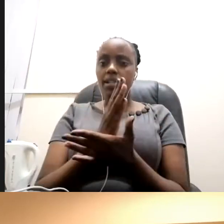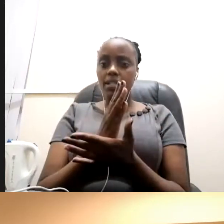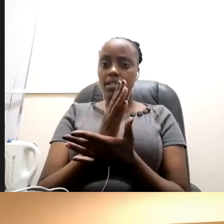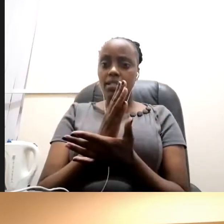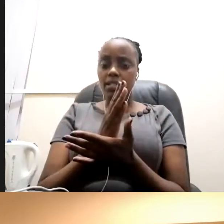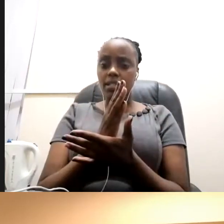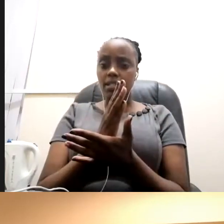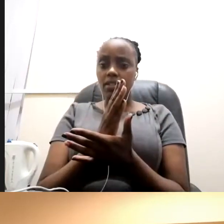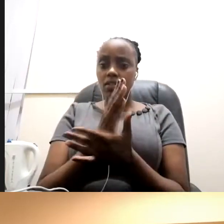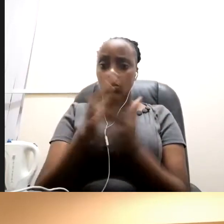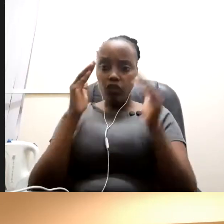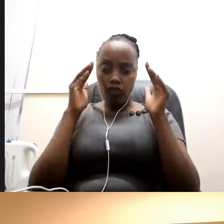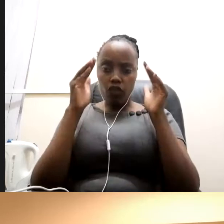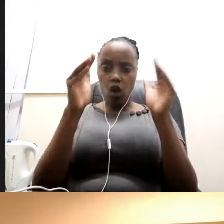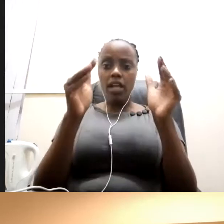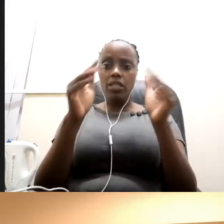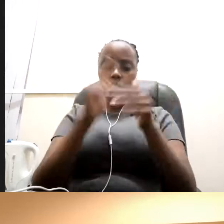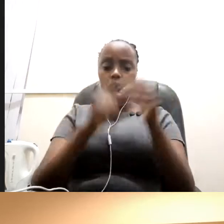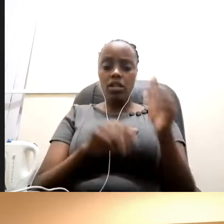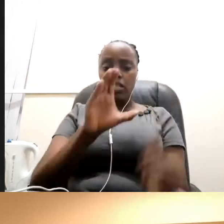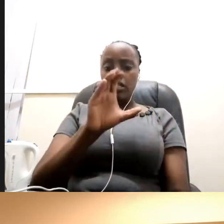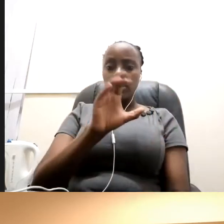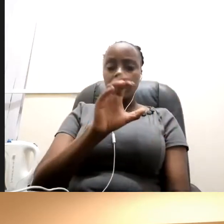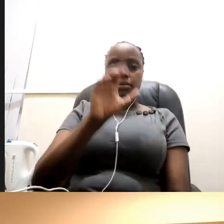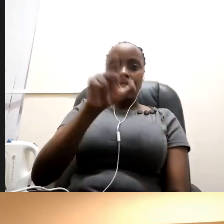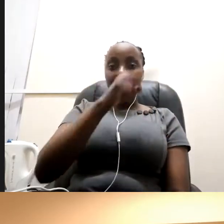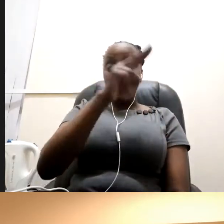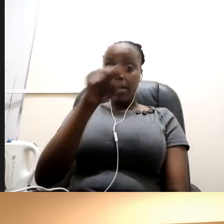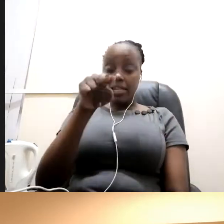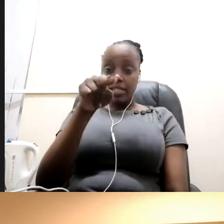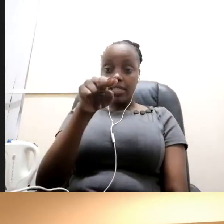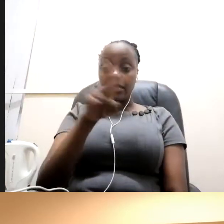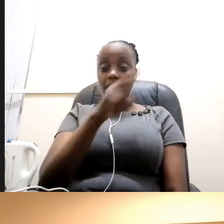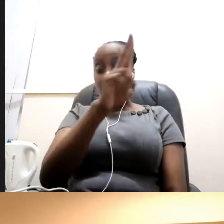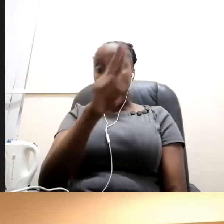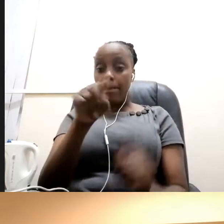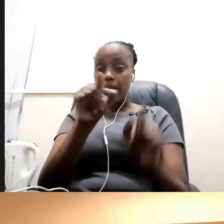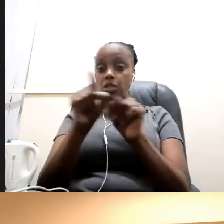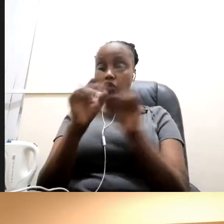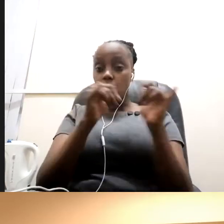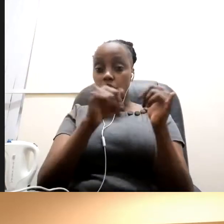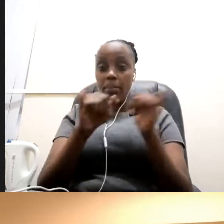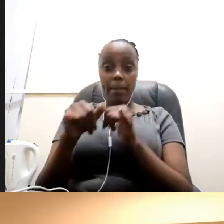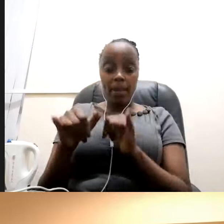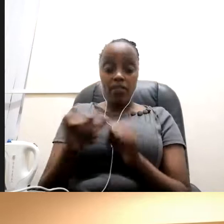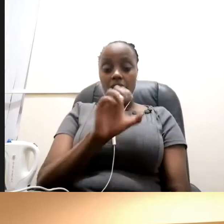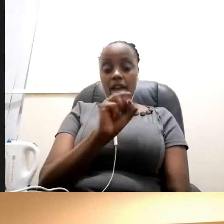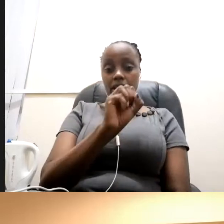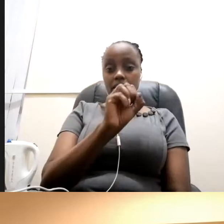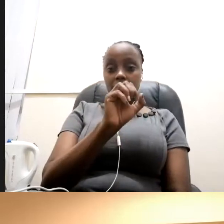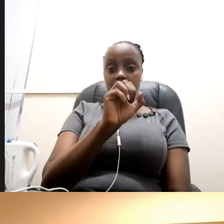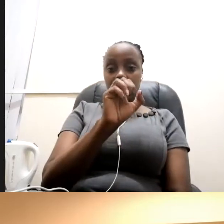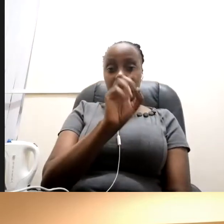a focus on CRPD and the implementation of the SDGs,